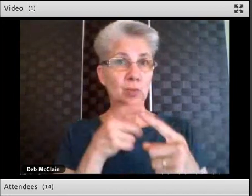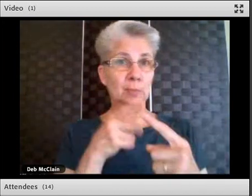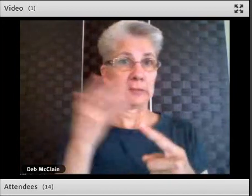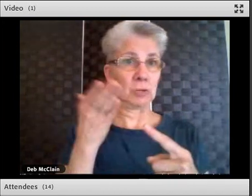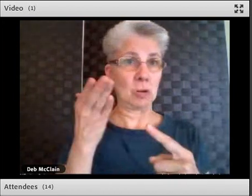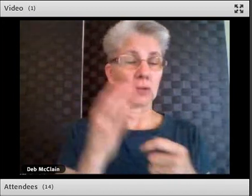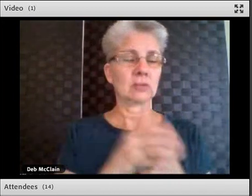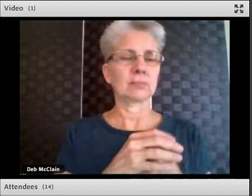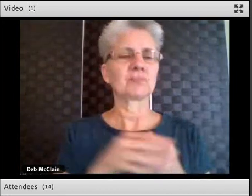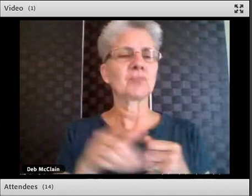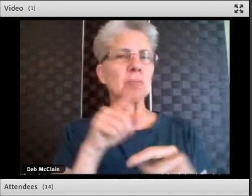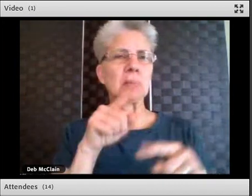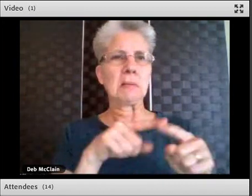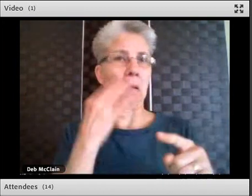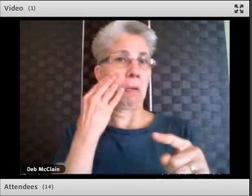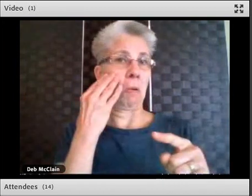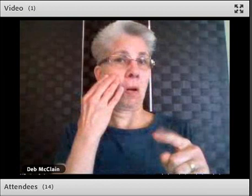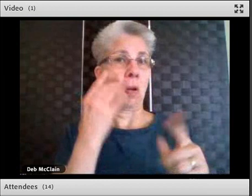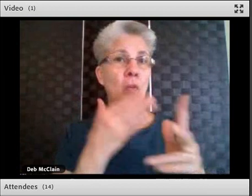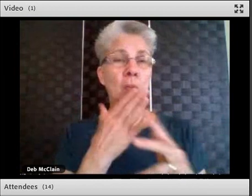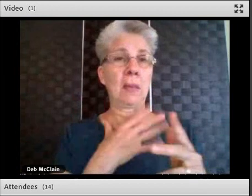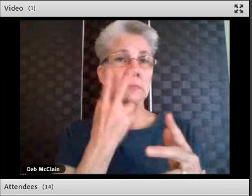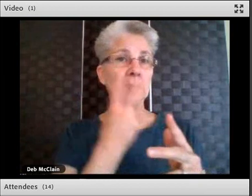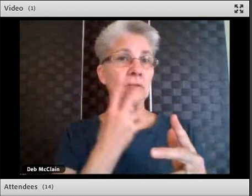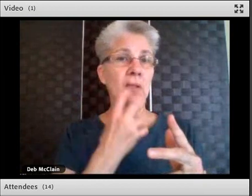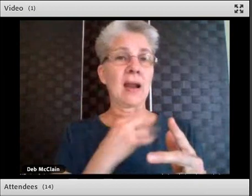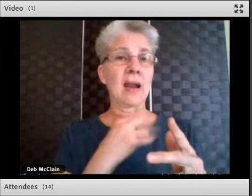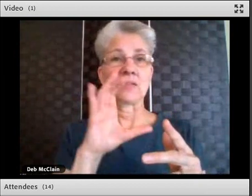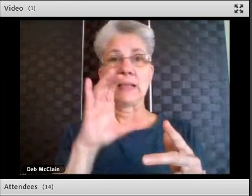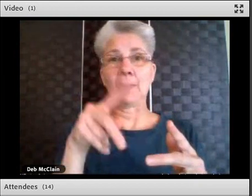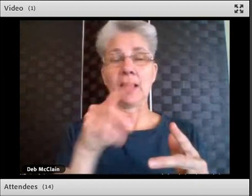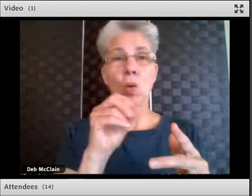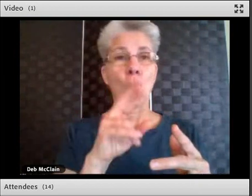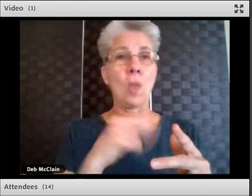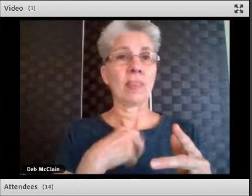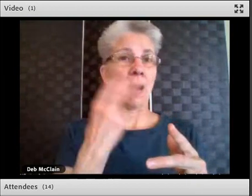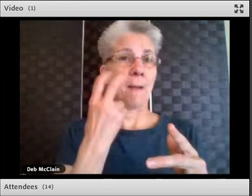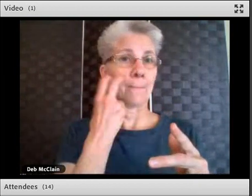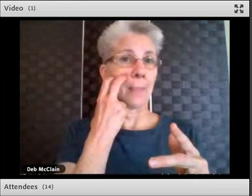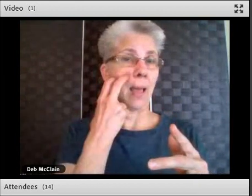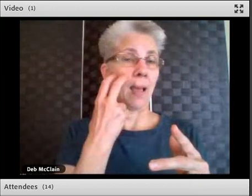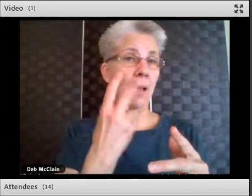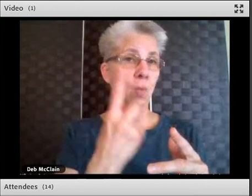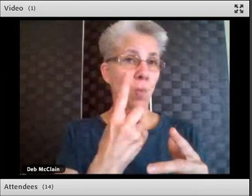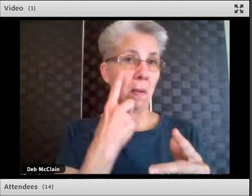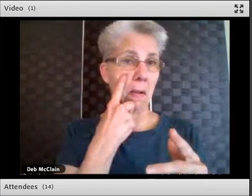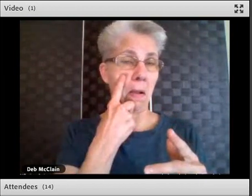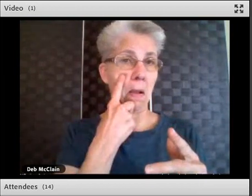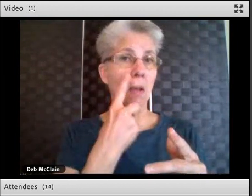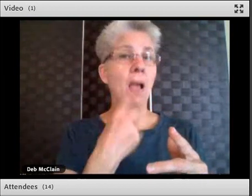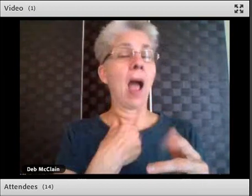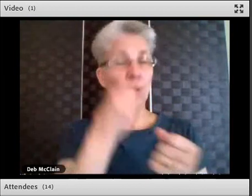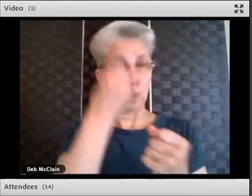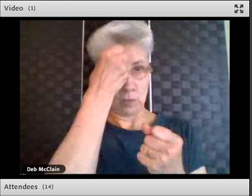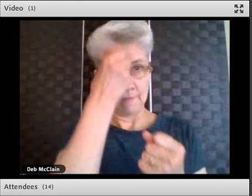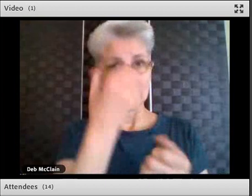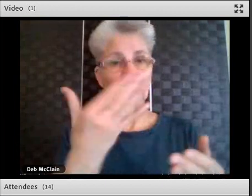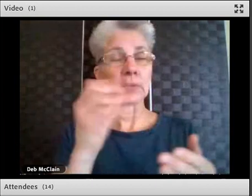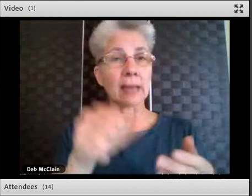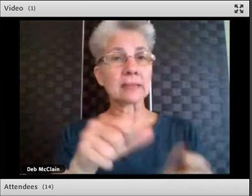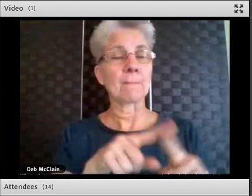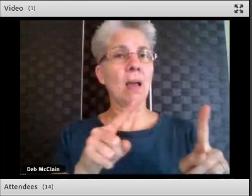talk, you cannot tell through my speech that I have cerebral palsy or that I am partially blind. Of course, I reveal those.